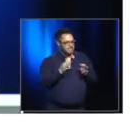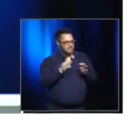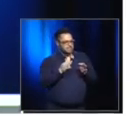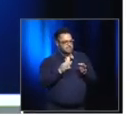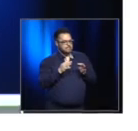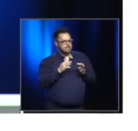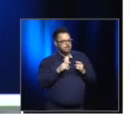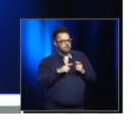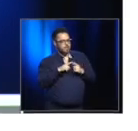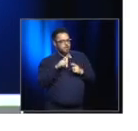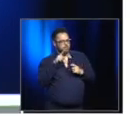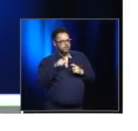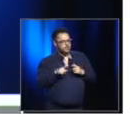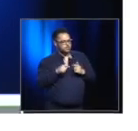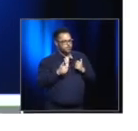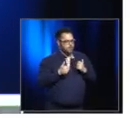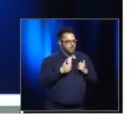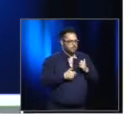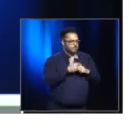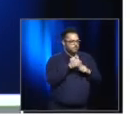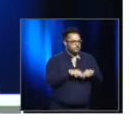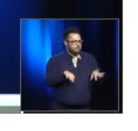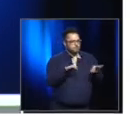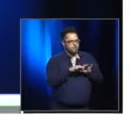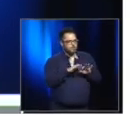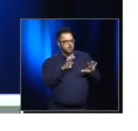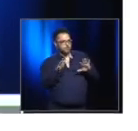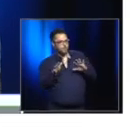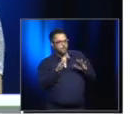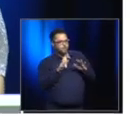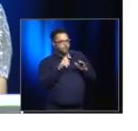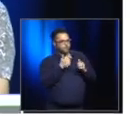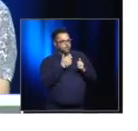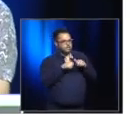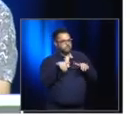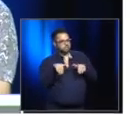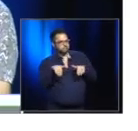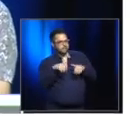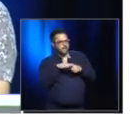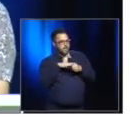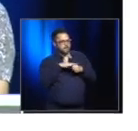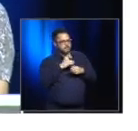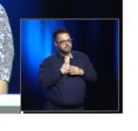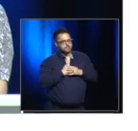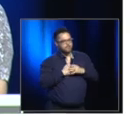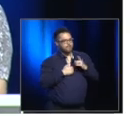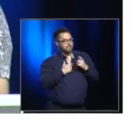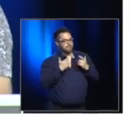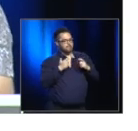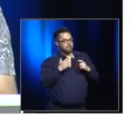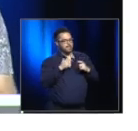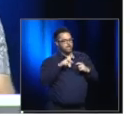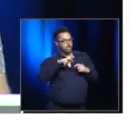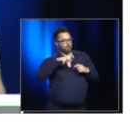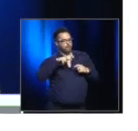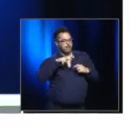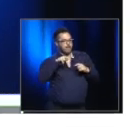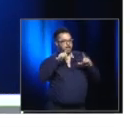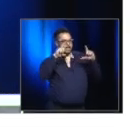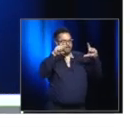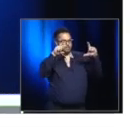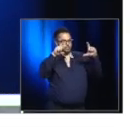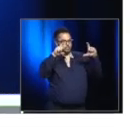delineate the areas that are the most important, and here we just use the upper decile. And so the big grey figure just shows the regions that we've